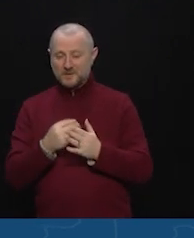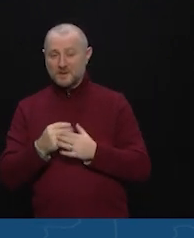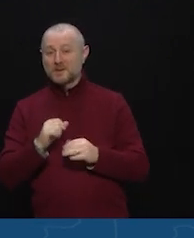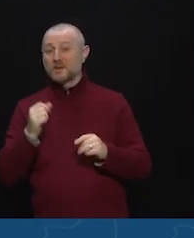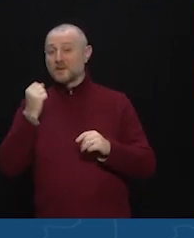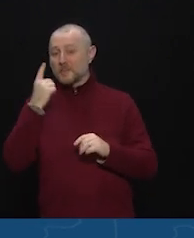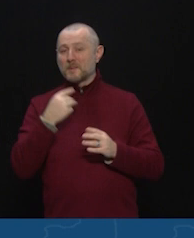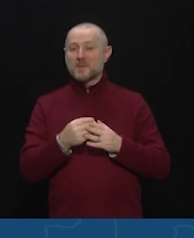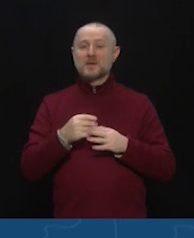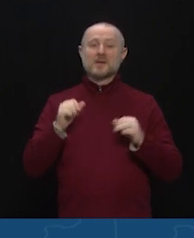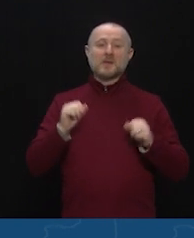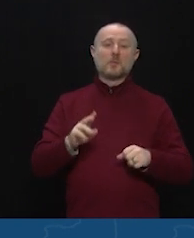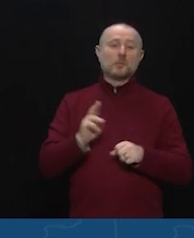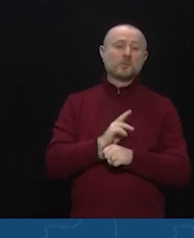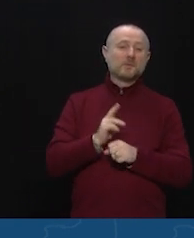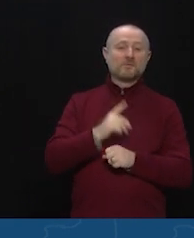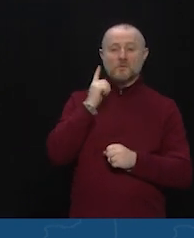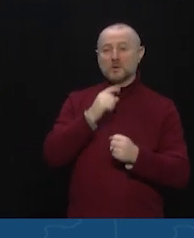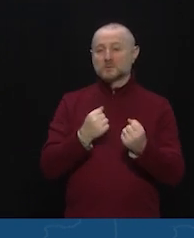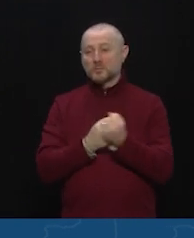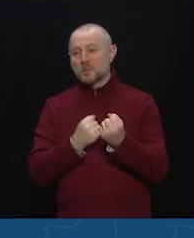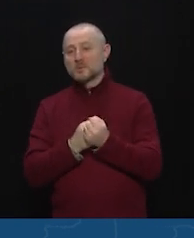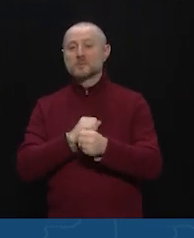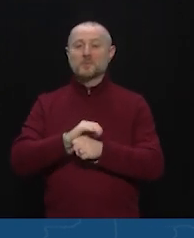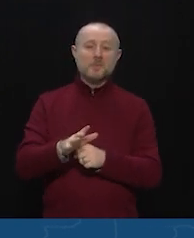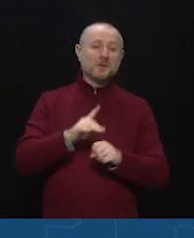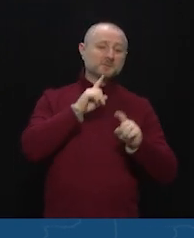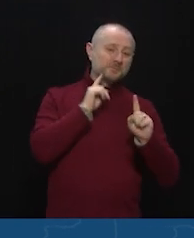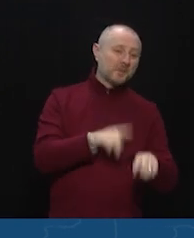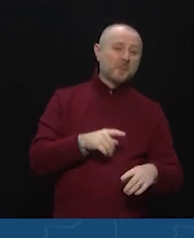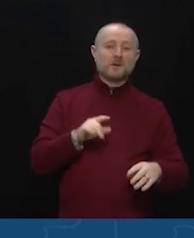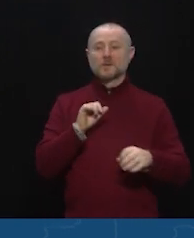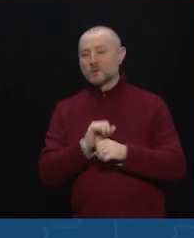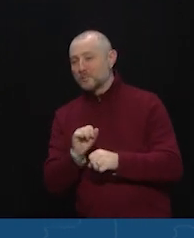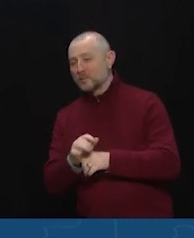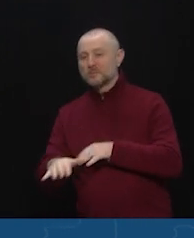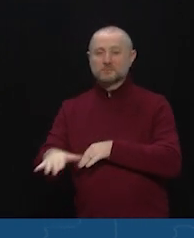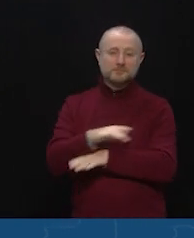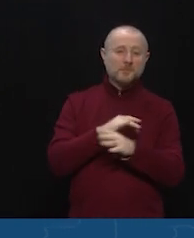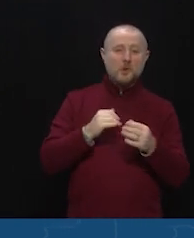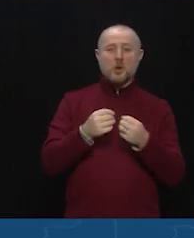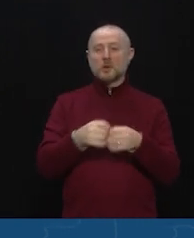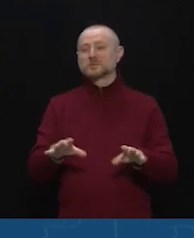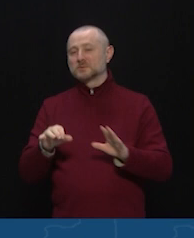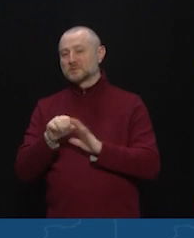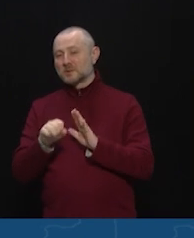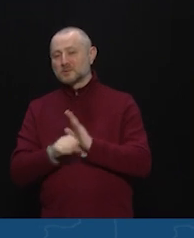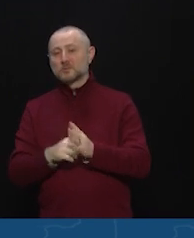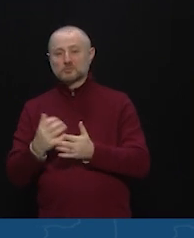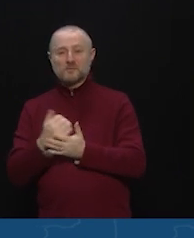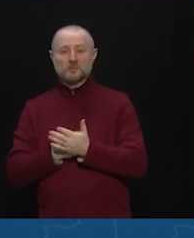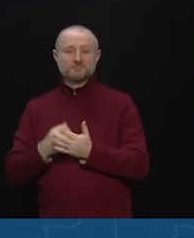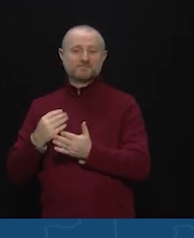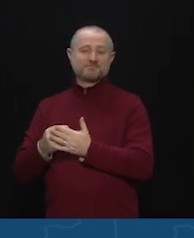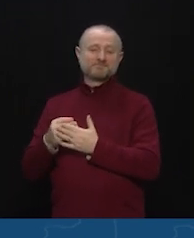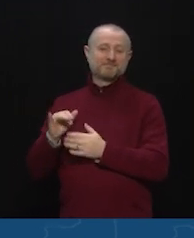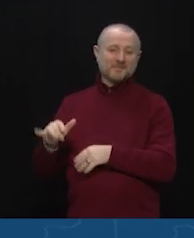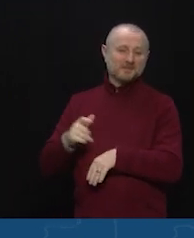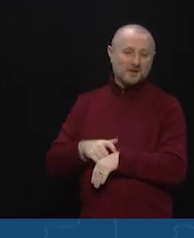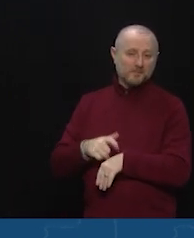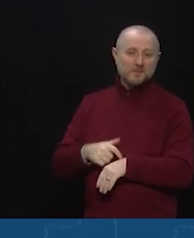support pandemic response efforts, lost state revenue, which was our main issue at the time, aid households, small